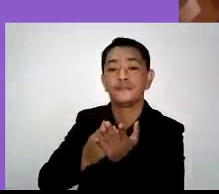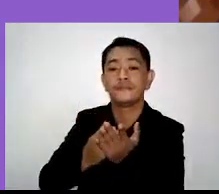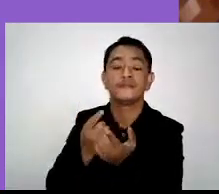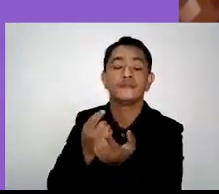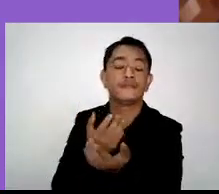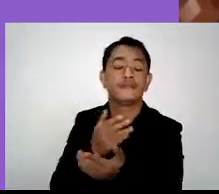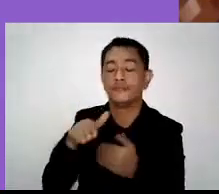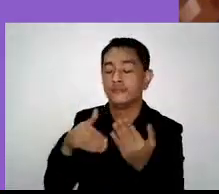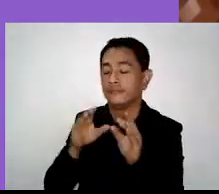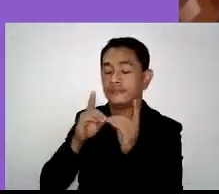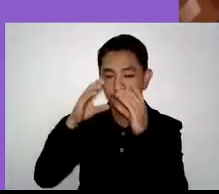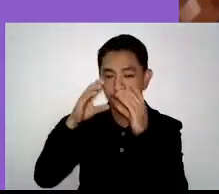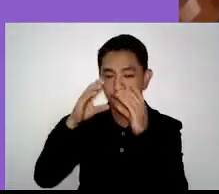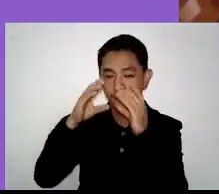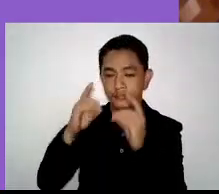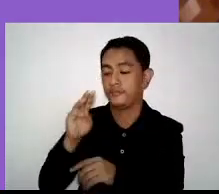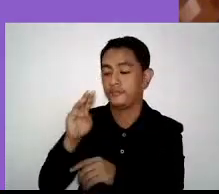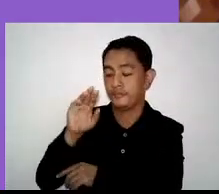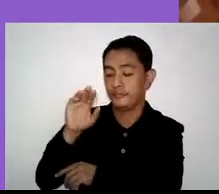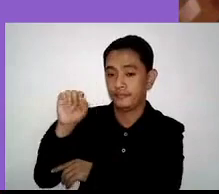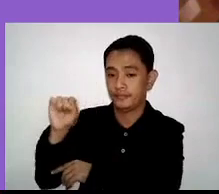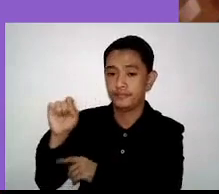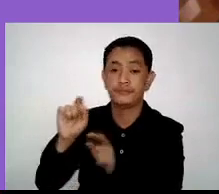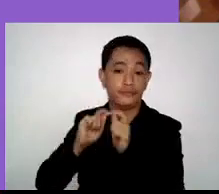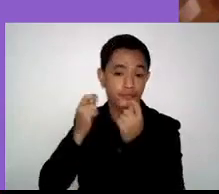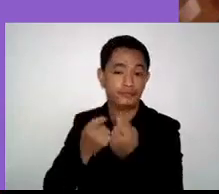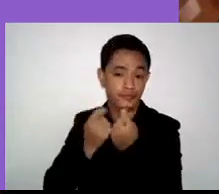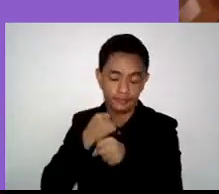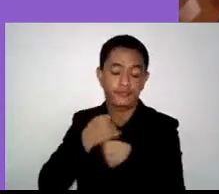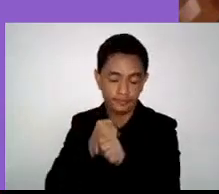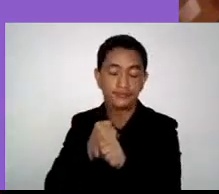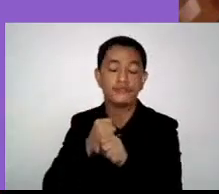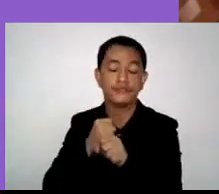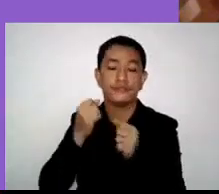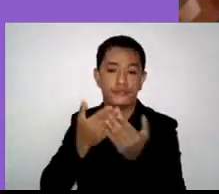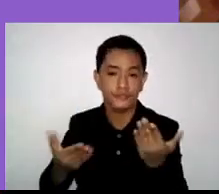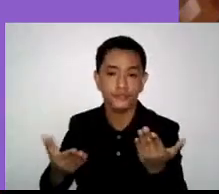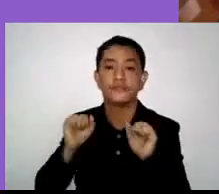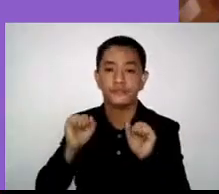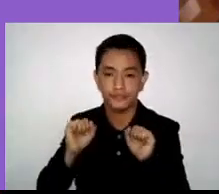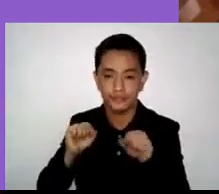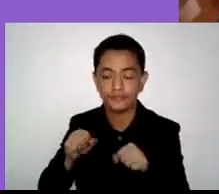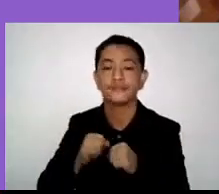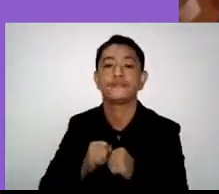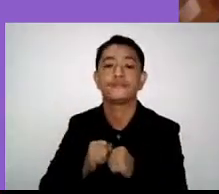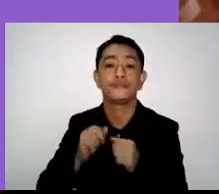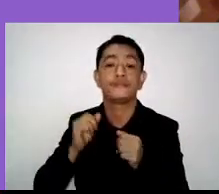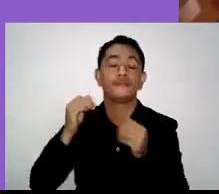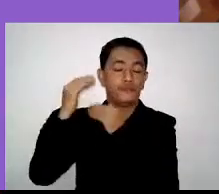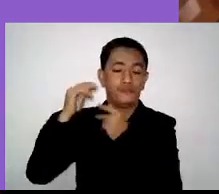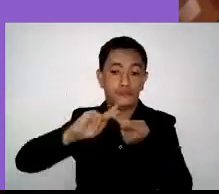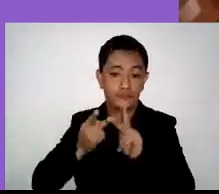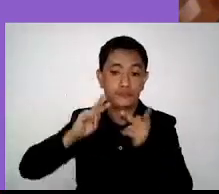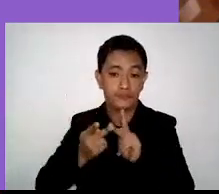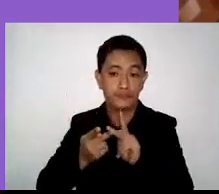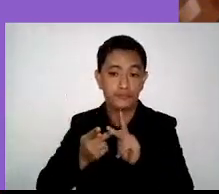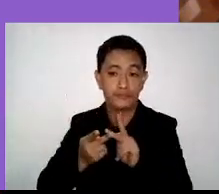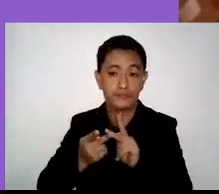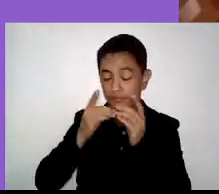Dyslexia Foundation, and of course, everyone at DepEd and the Microsoft teams who made this event